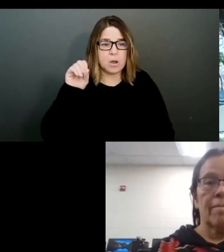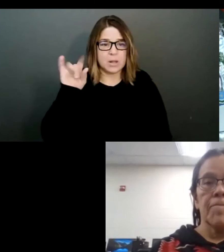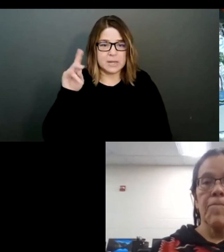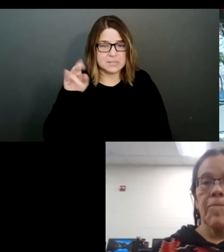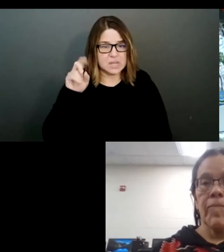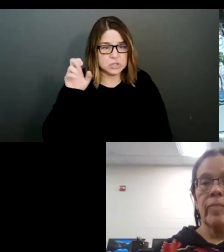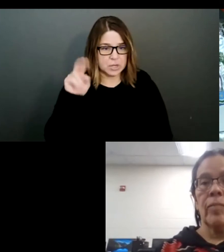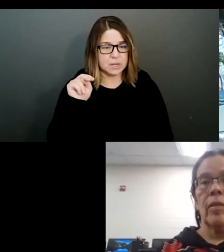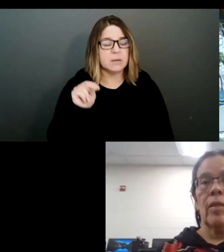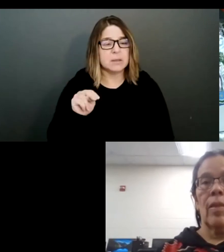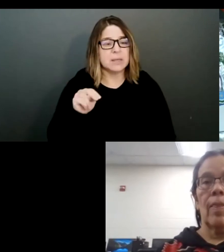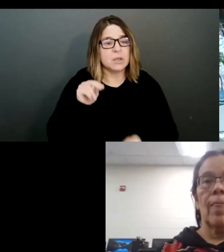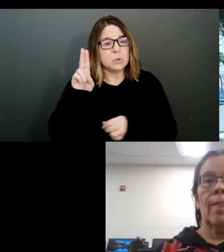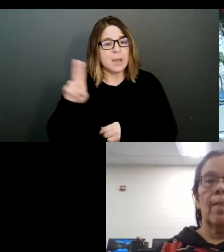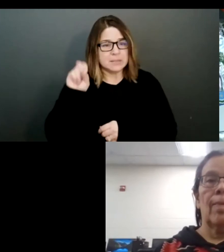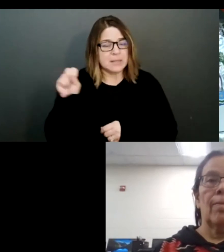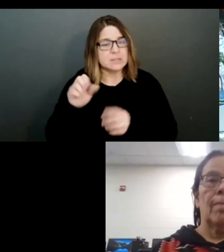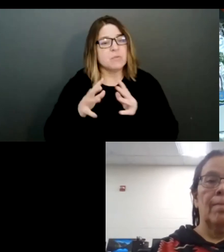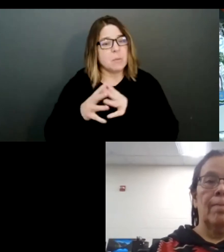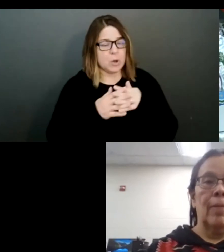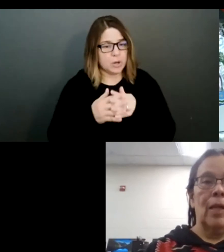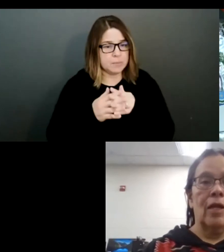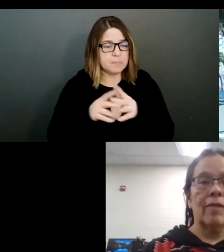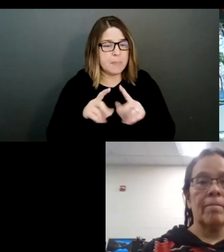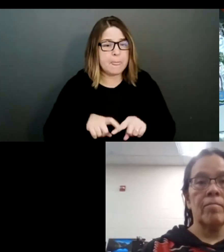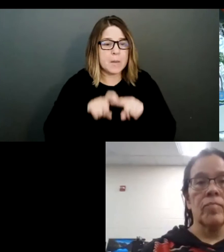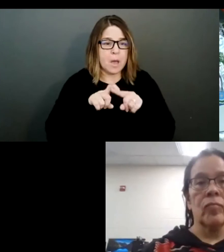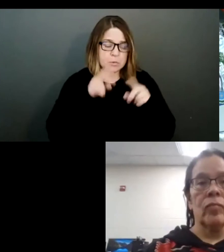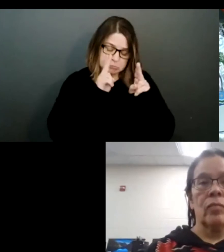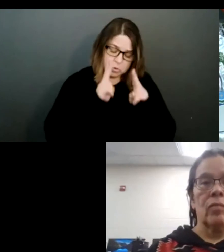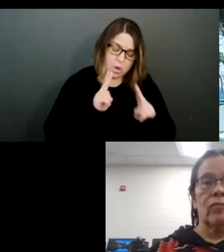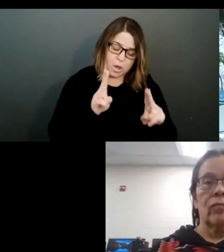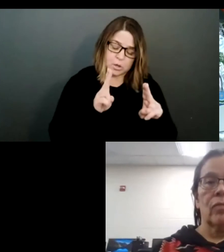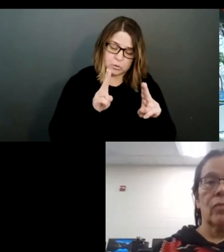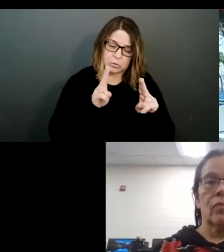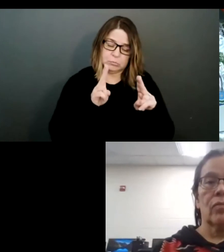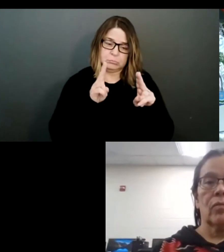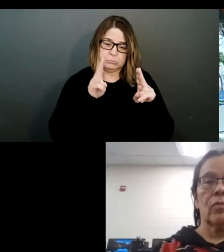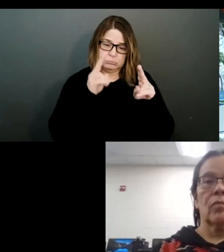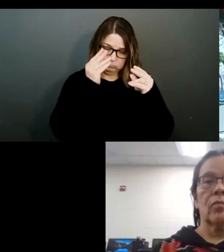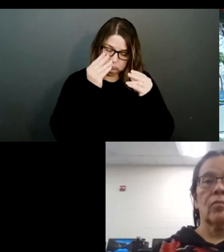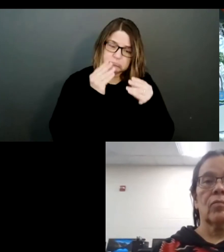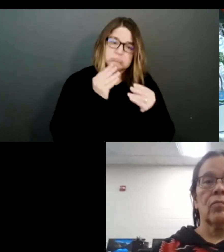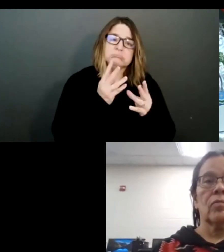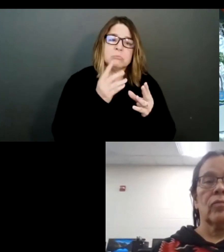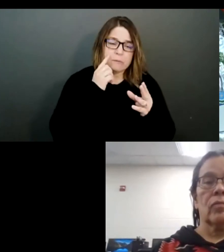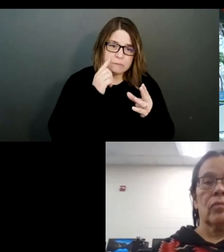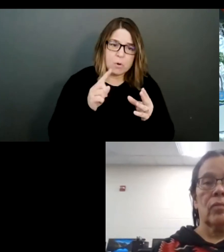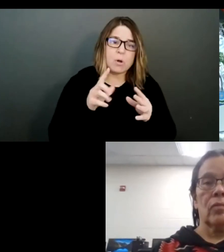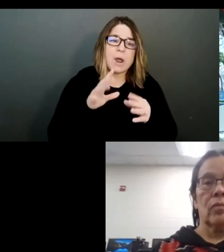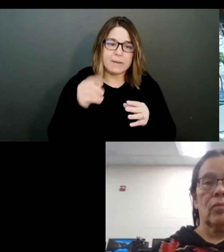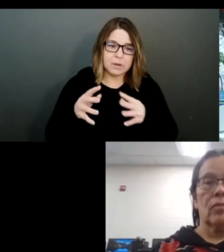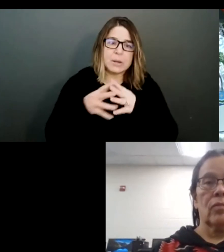States of America. Let us pause to give reverence and honor to the African American people for their sacrifices